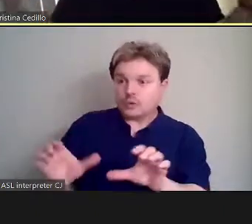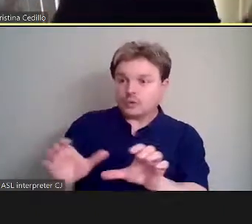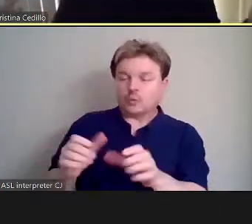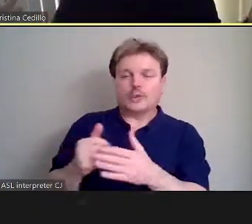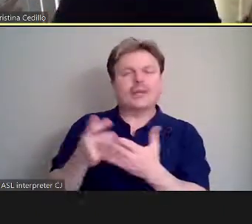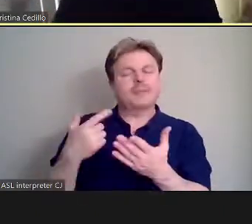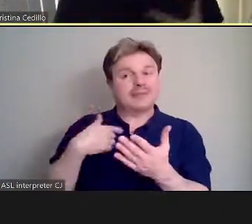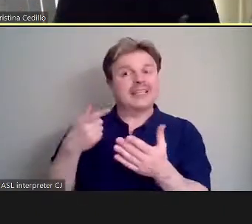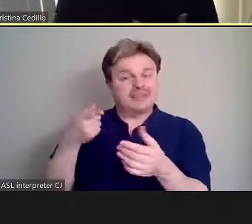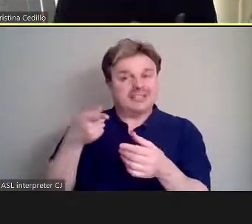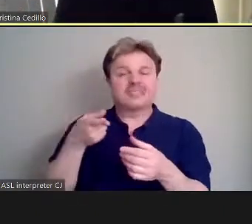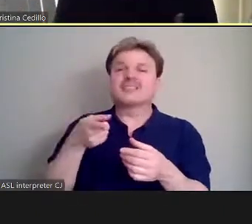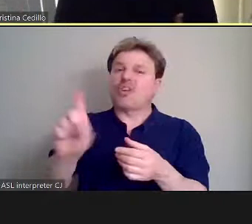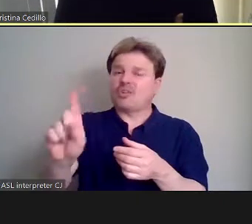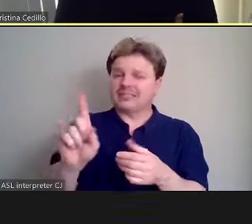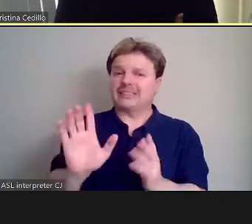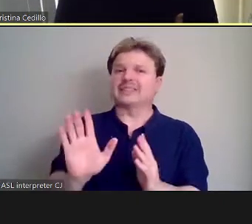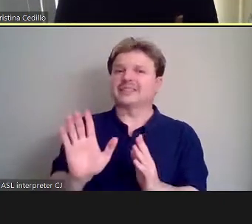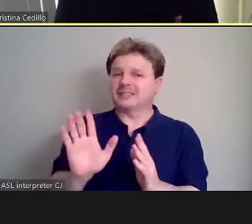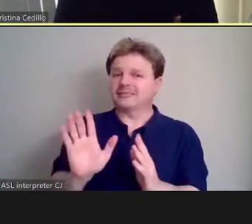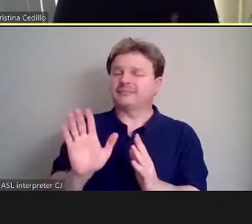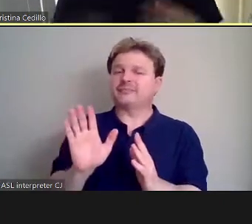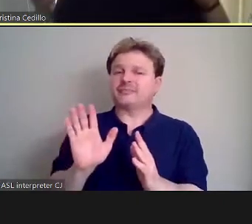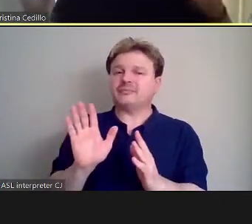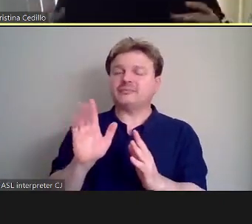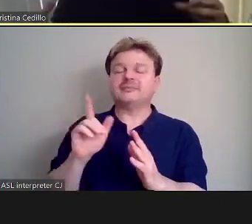You're telling your audience that